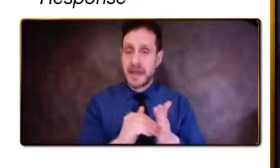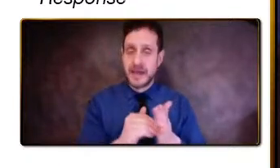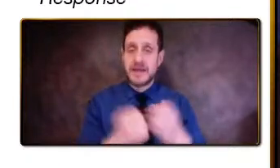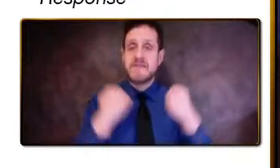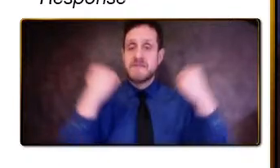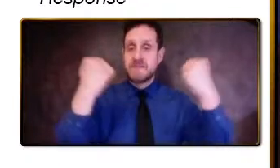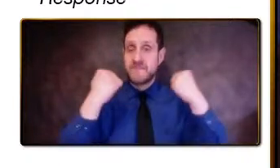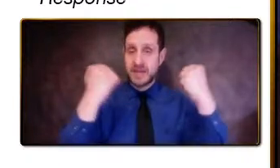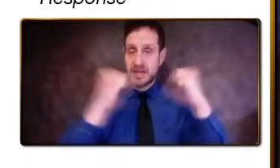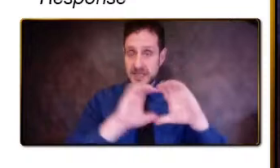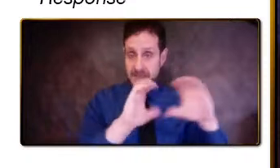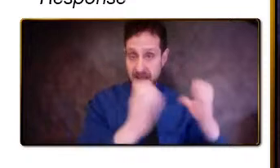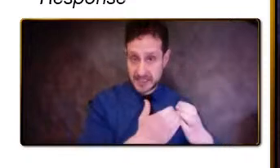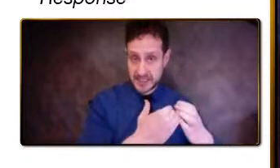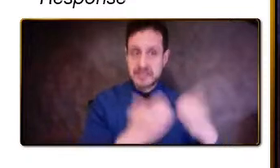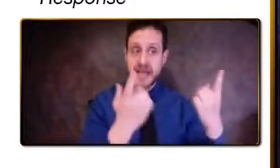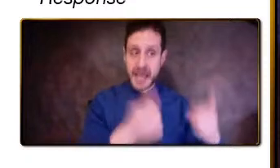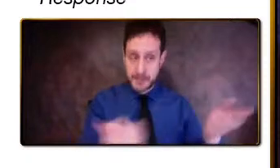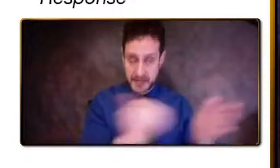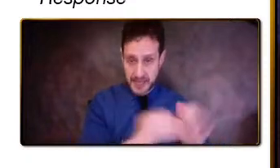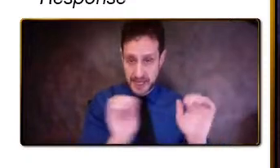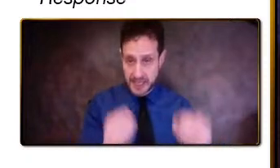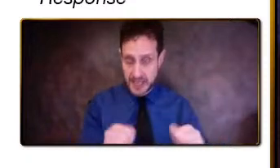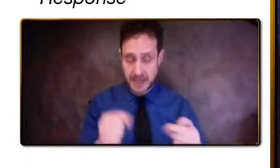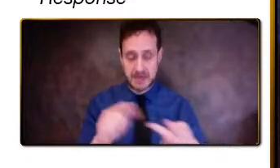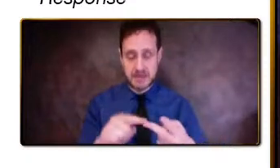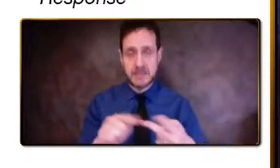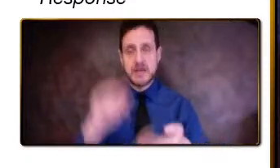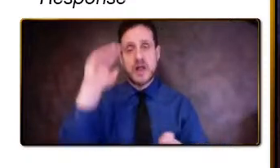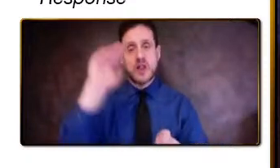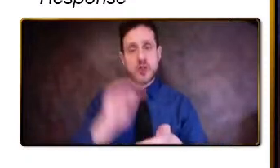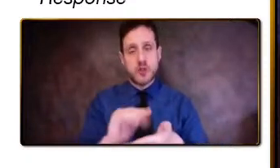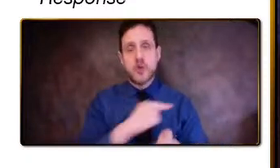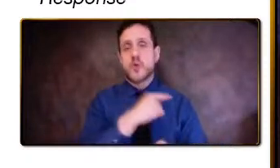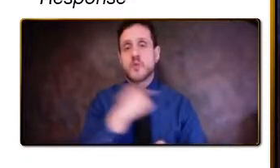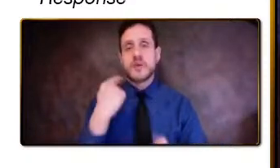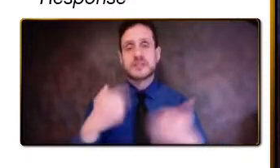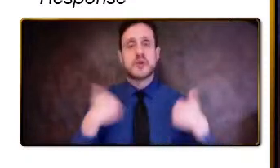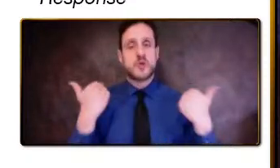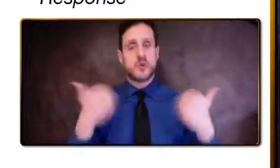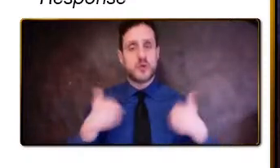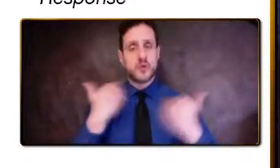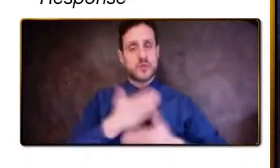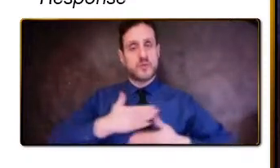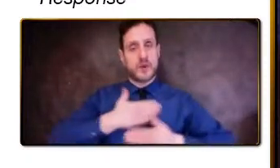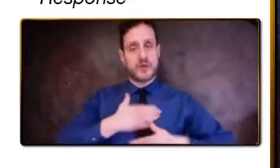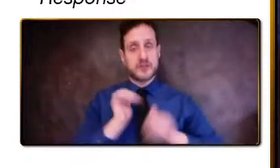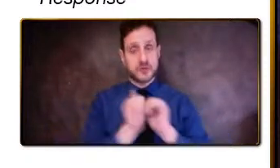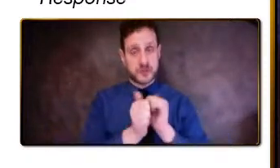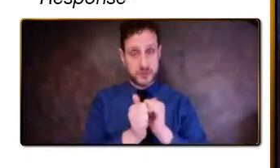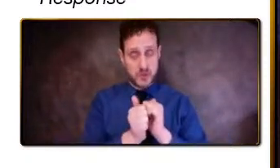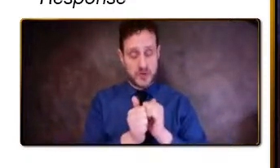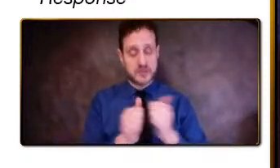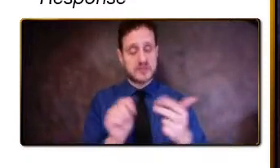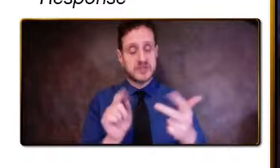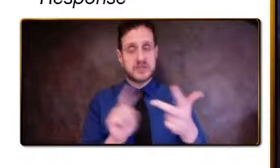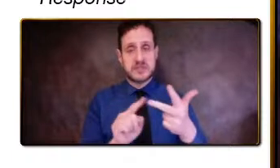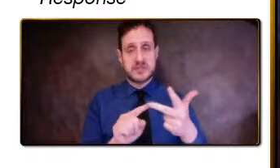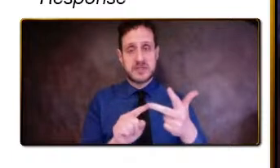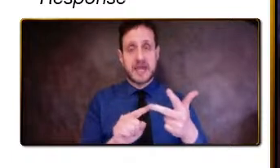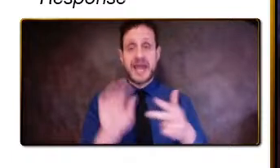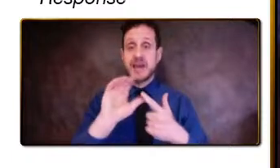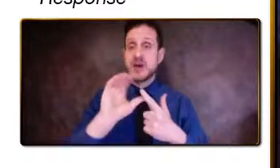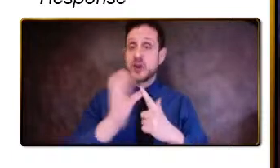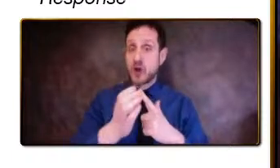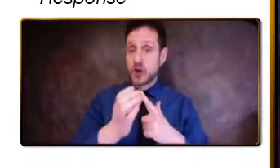classes, the return of lower risk youth and recreational sports, and the reopening of cultural